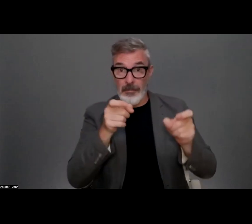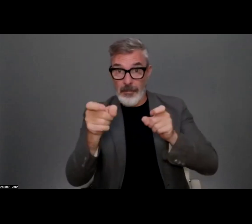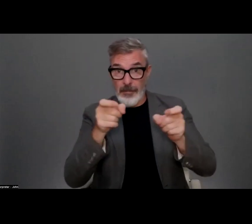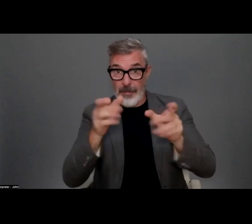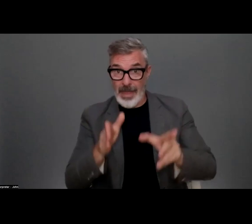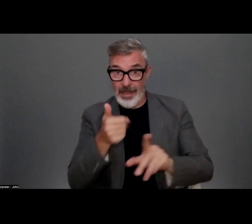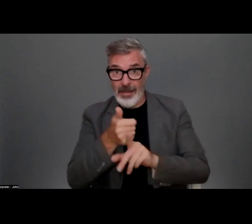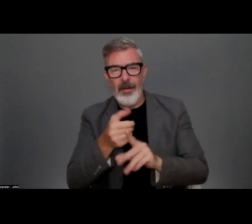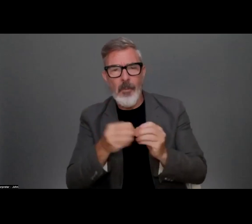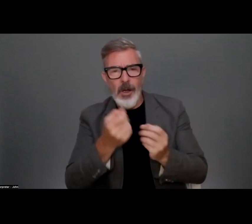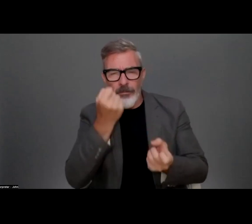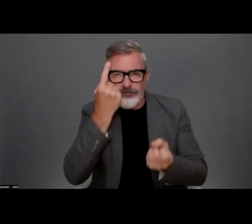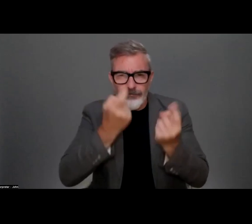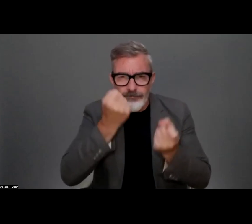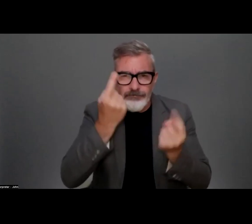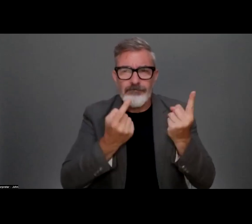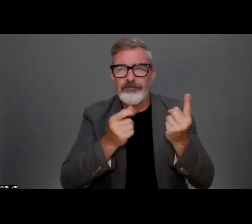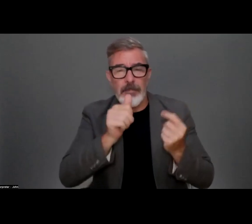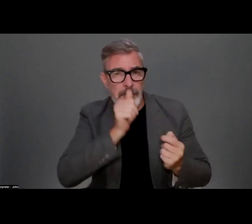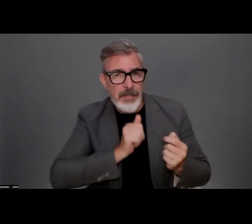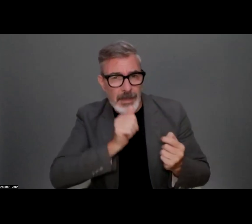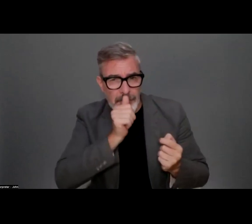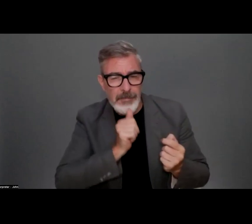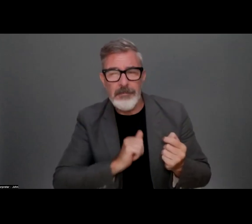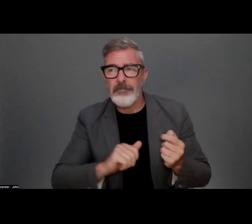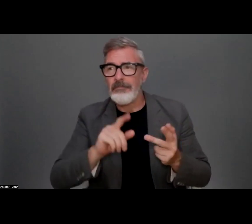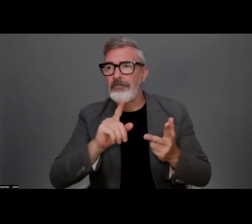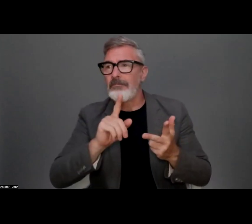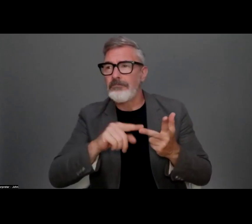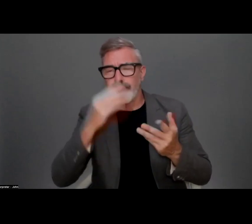empathetic, patient, willing to listen